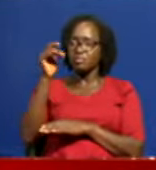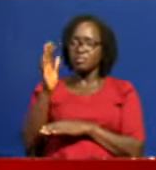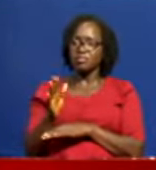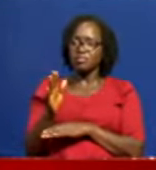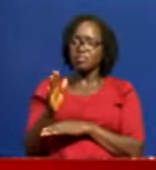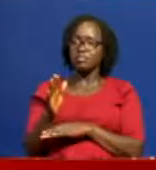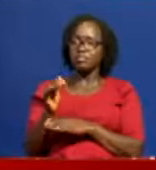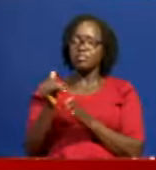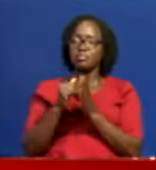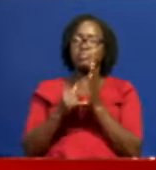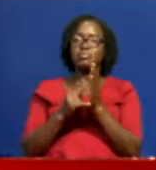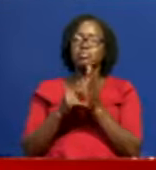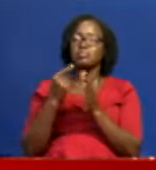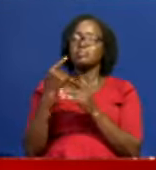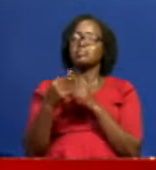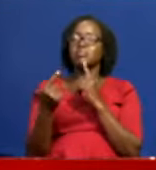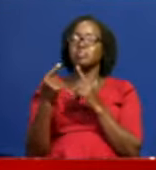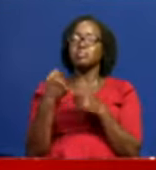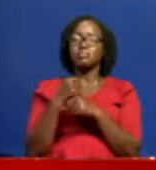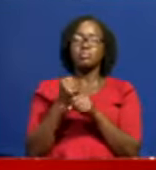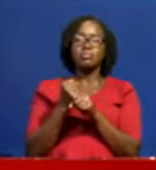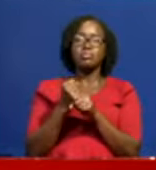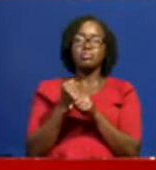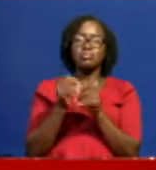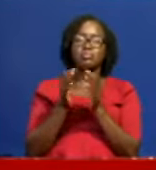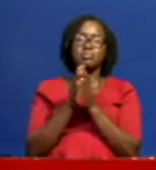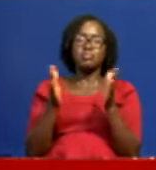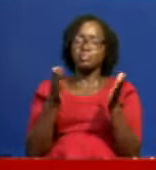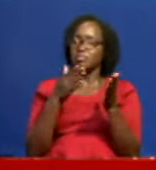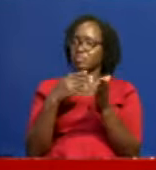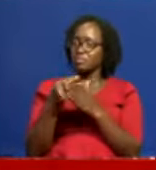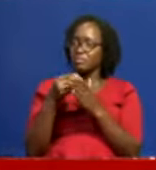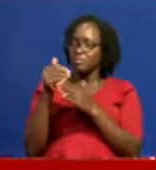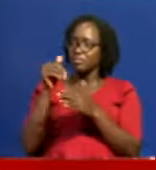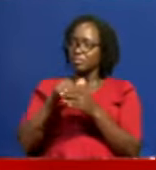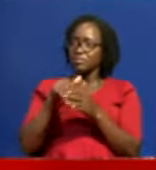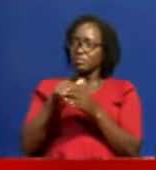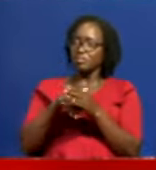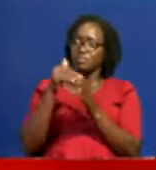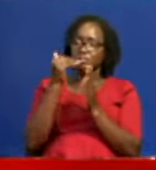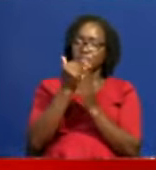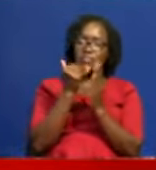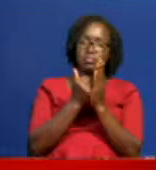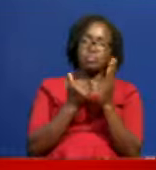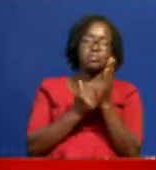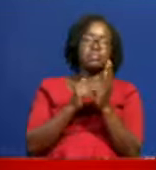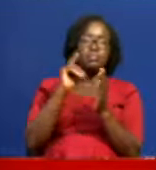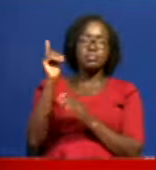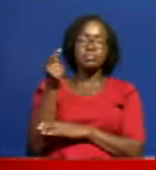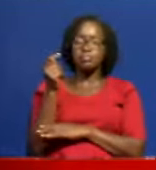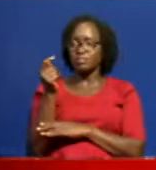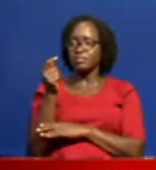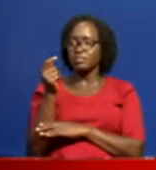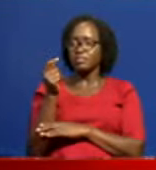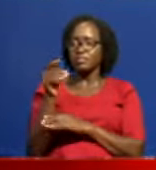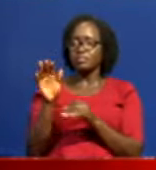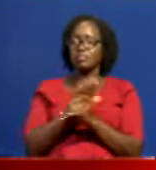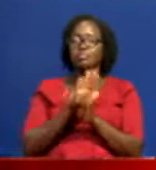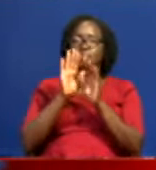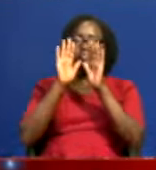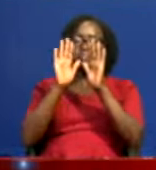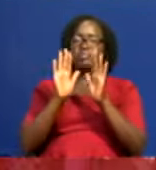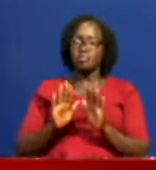in just 1 year, making it the largest financial inclusion program in Kenya. And most